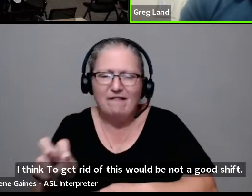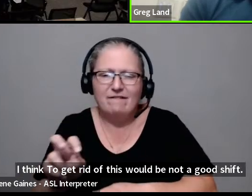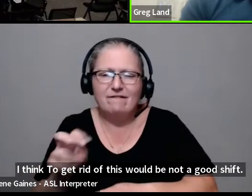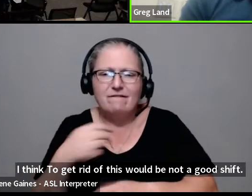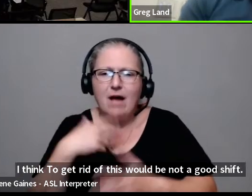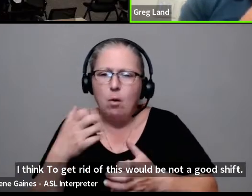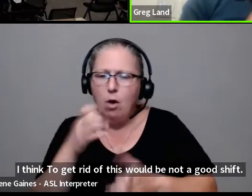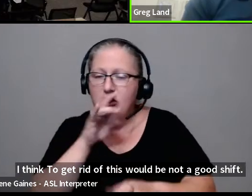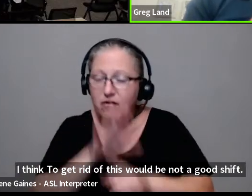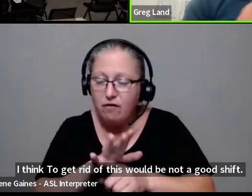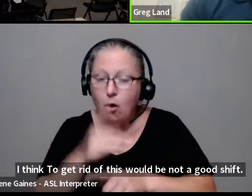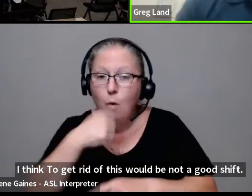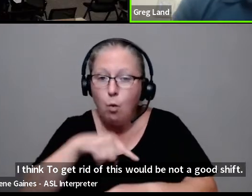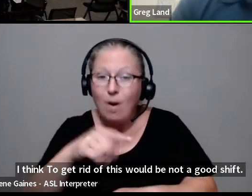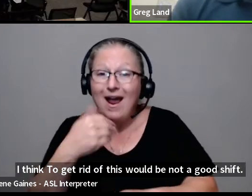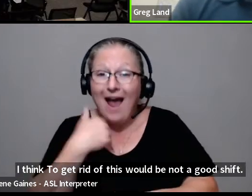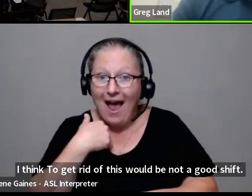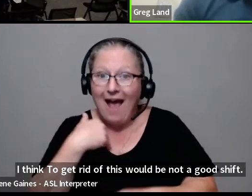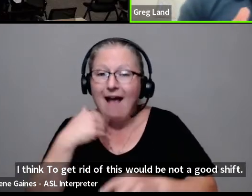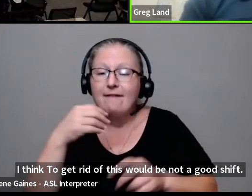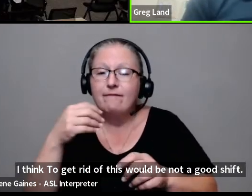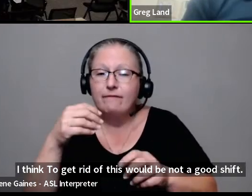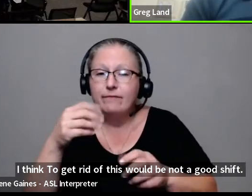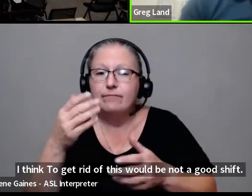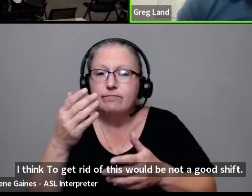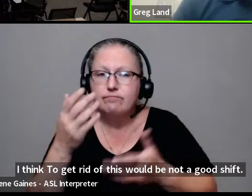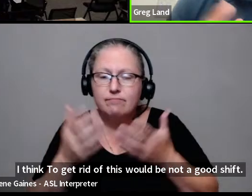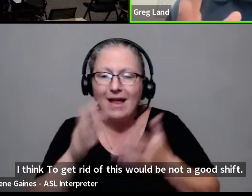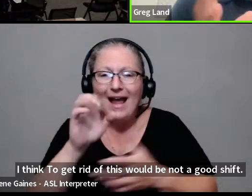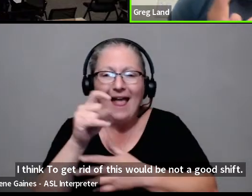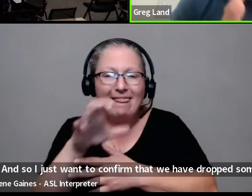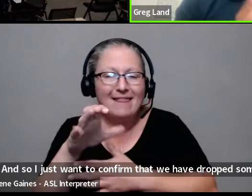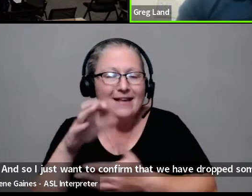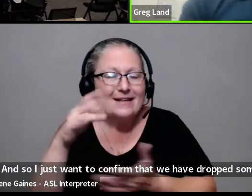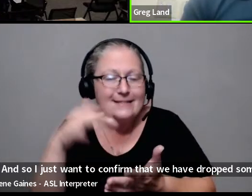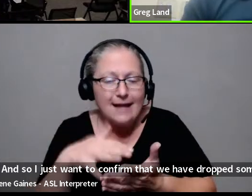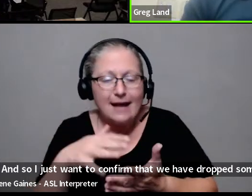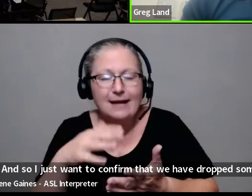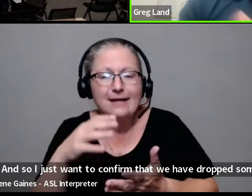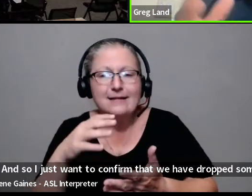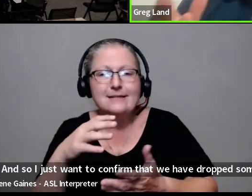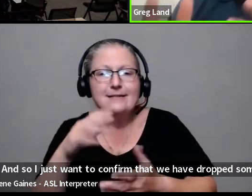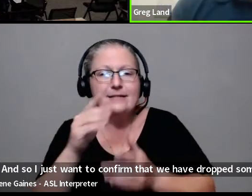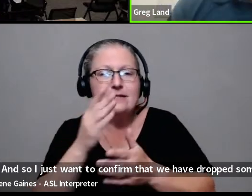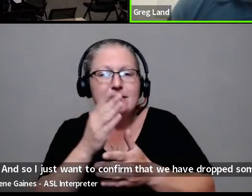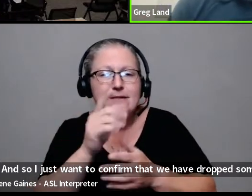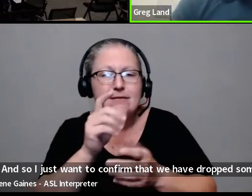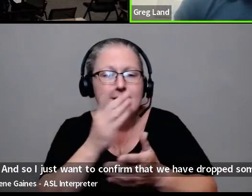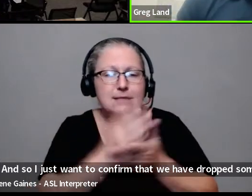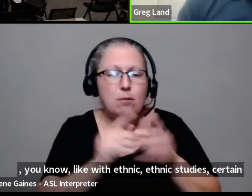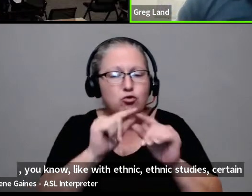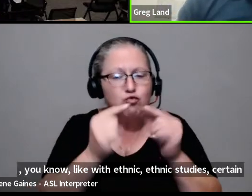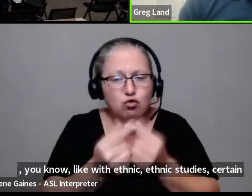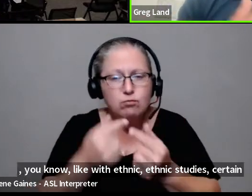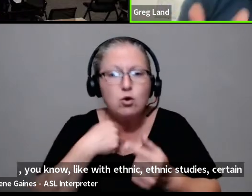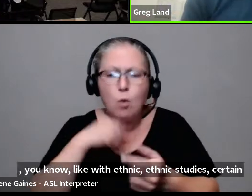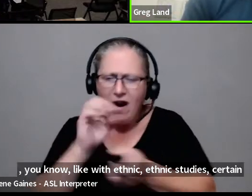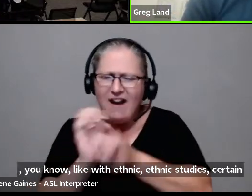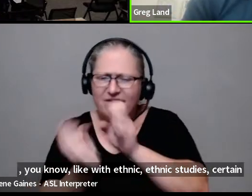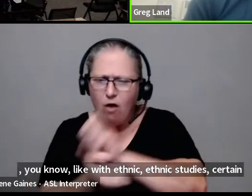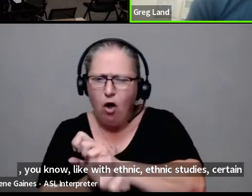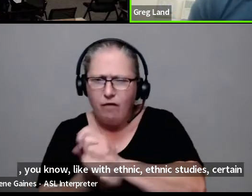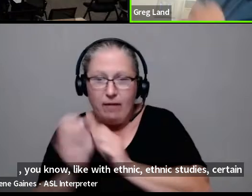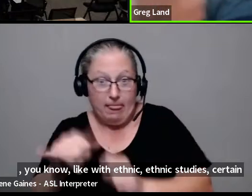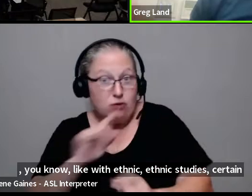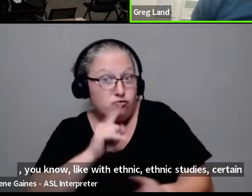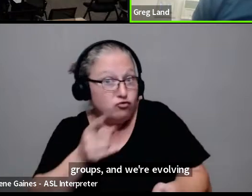want to confirm that we have dropped some, like with ethnic studies, certain groups, and we're evolving. Isn't